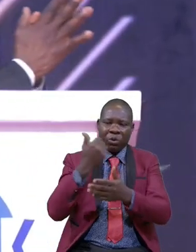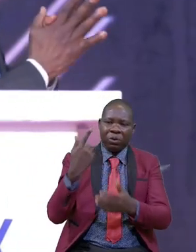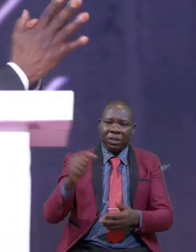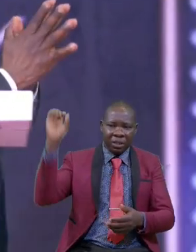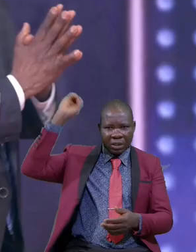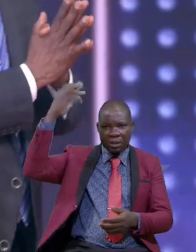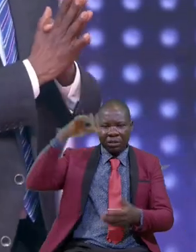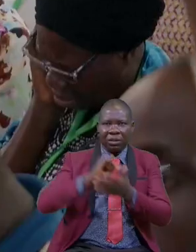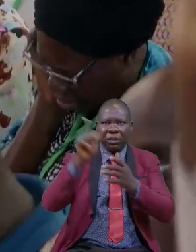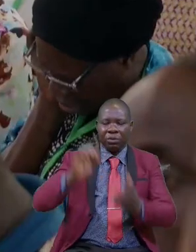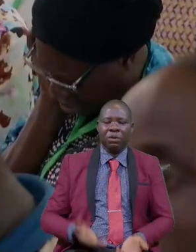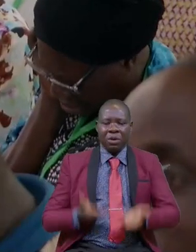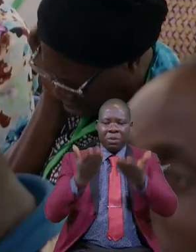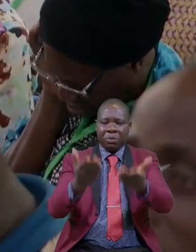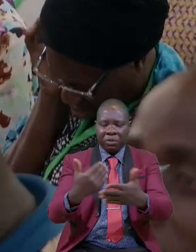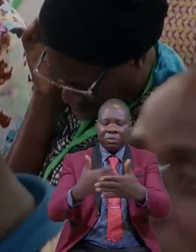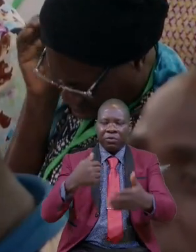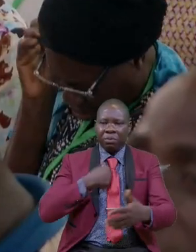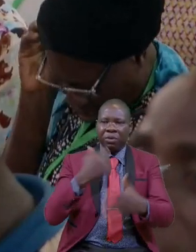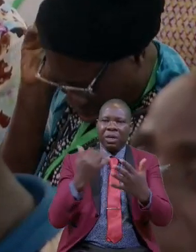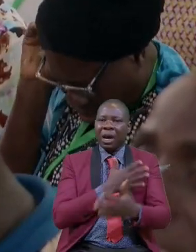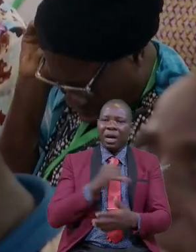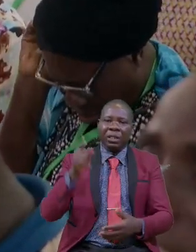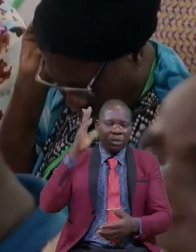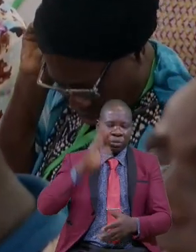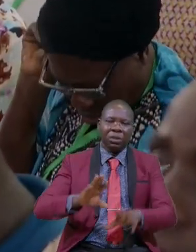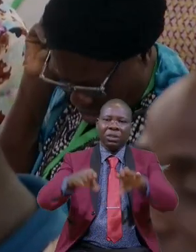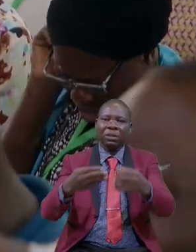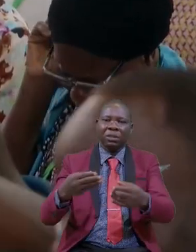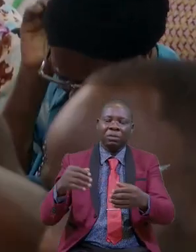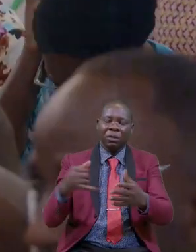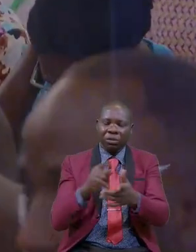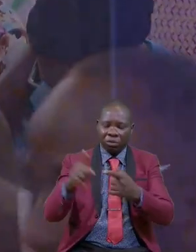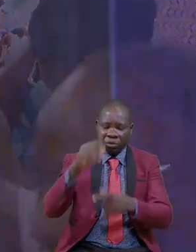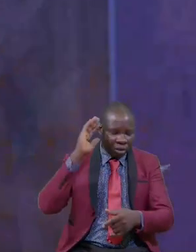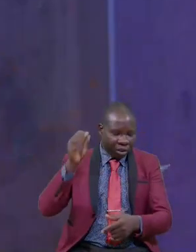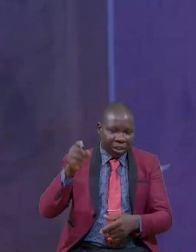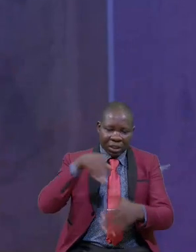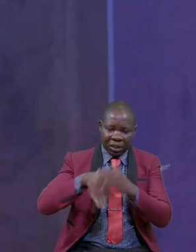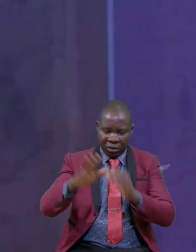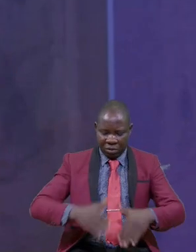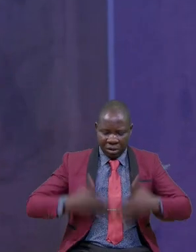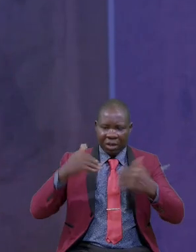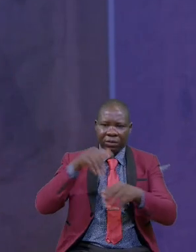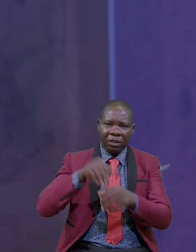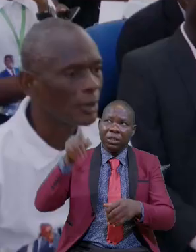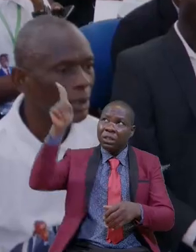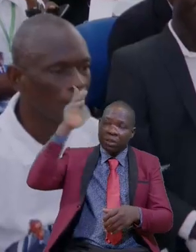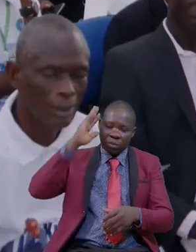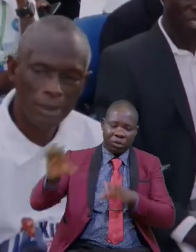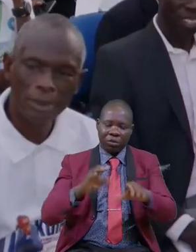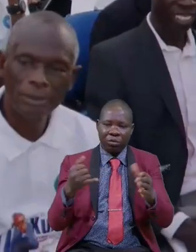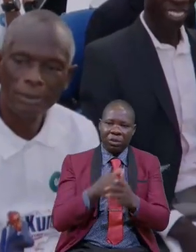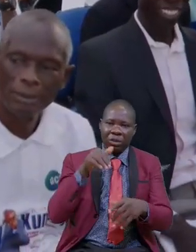will do it. Et il le fera. In your life, dans he will vie. Do it. Your ministry, dans he will do it.